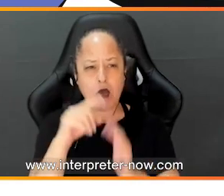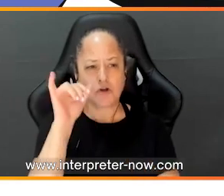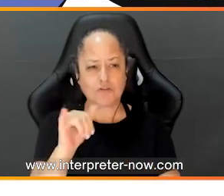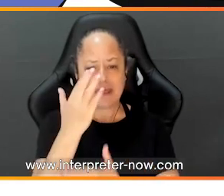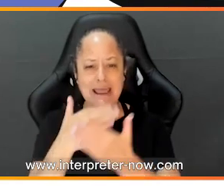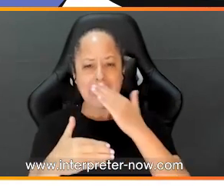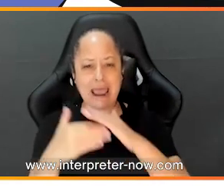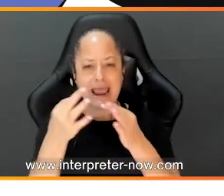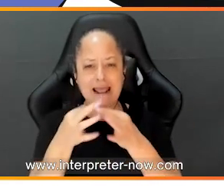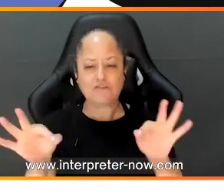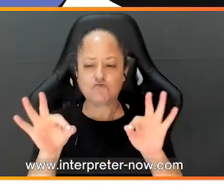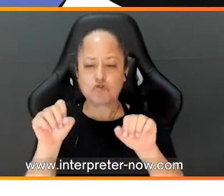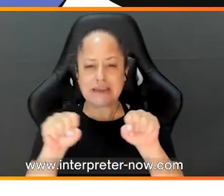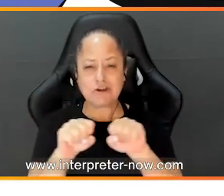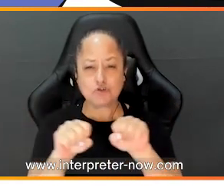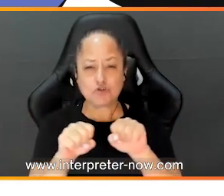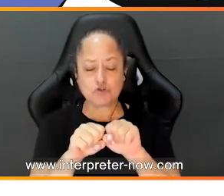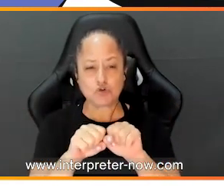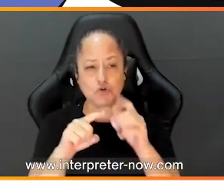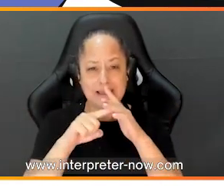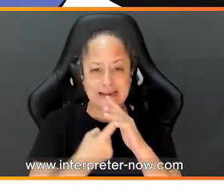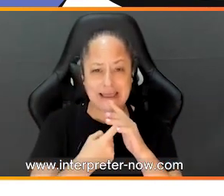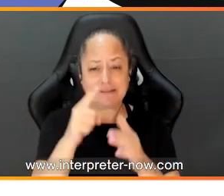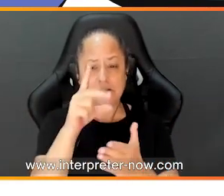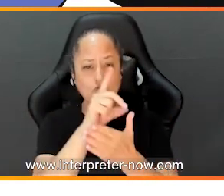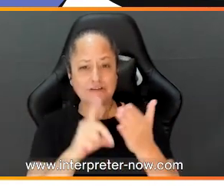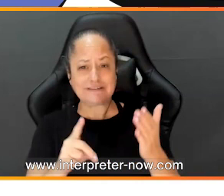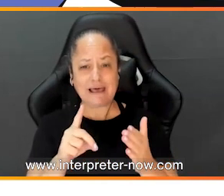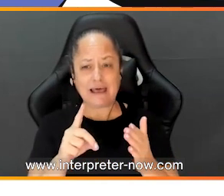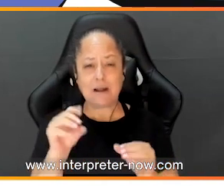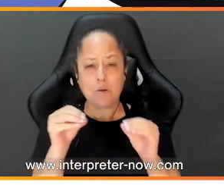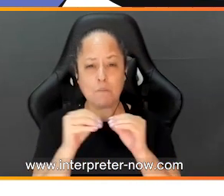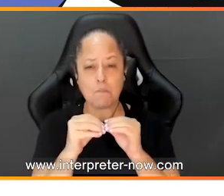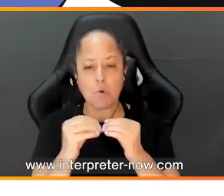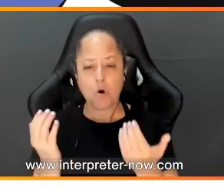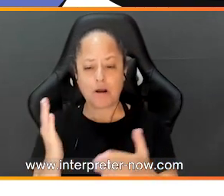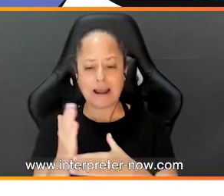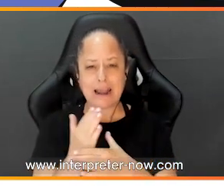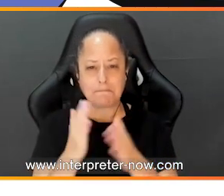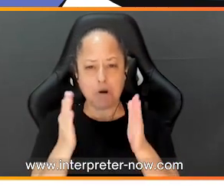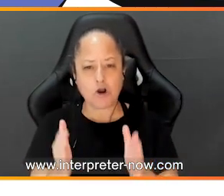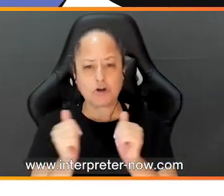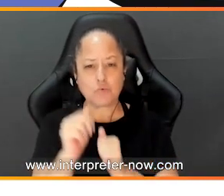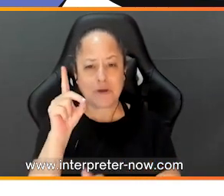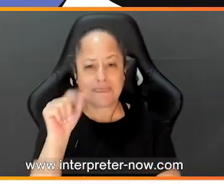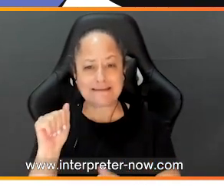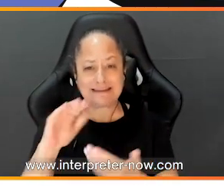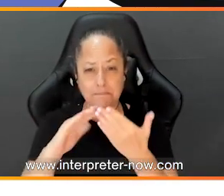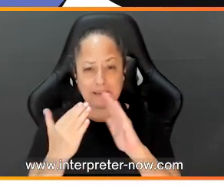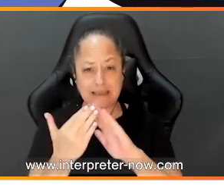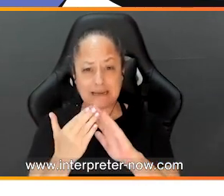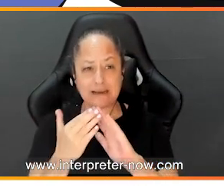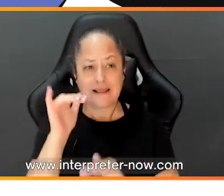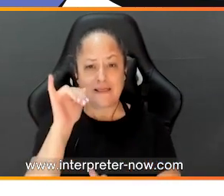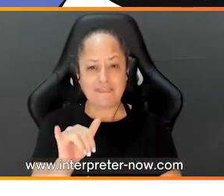leaned into the marketing of hands-free shoe that anyone can use. Like if you're a mom at home that's running late from work and